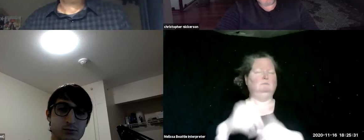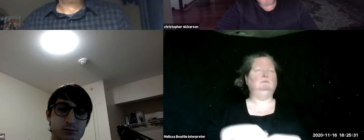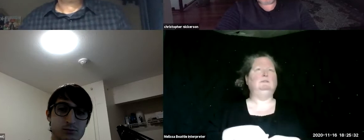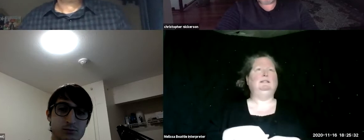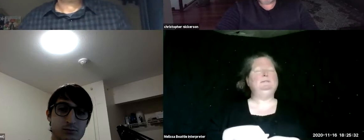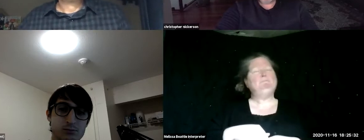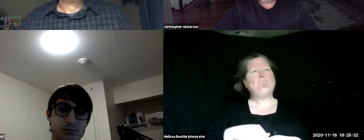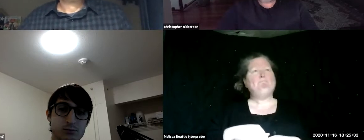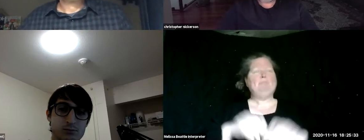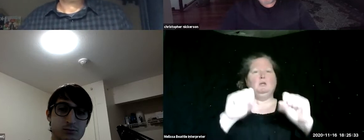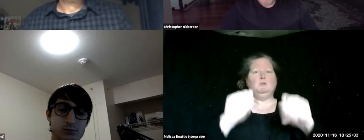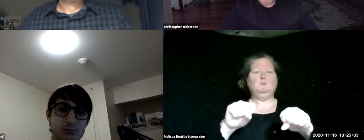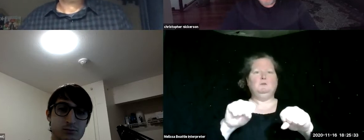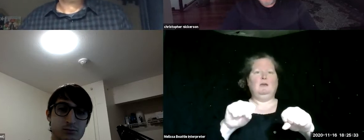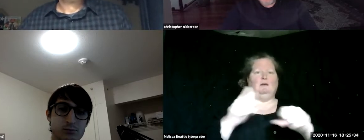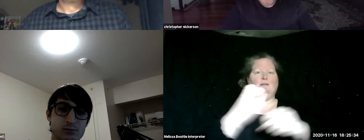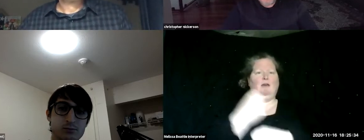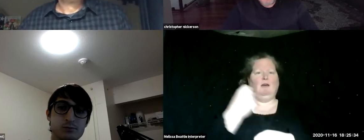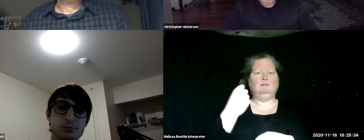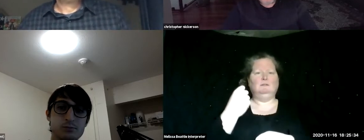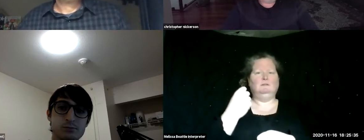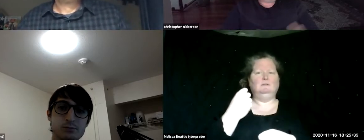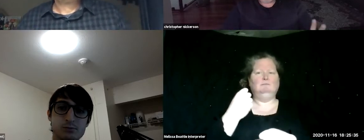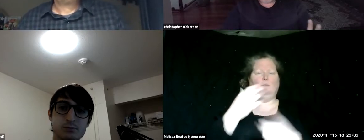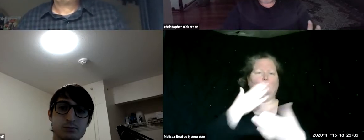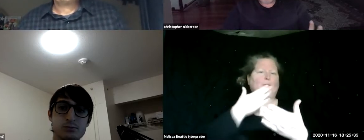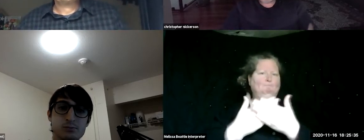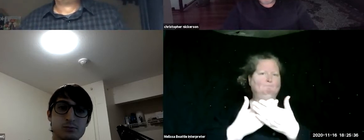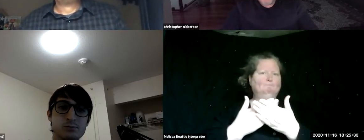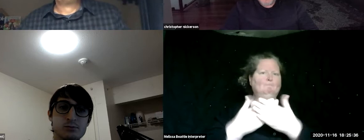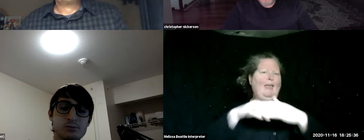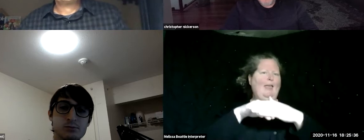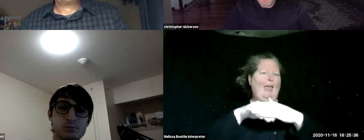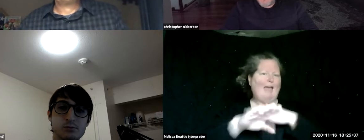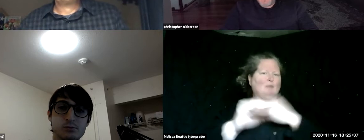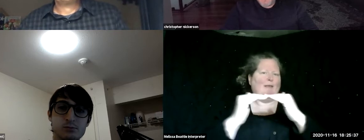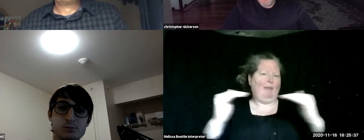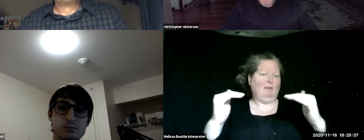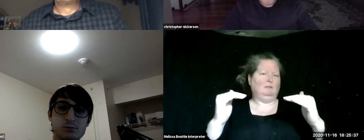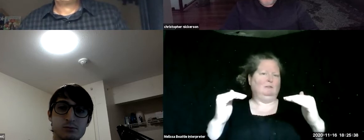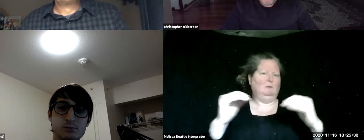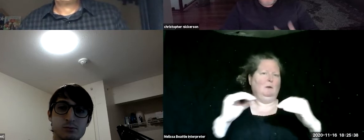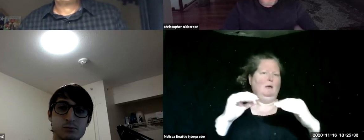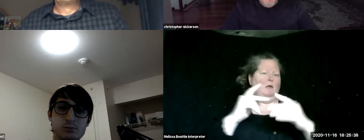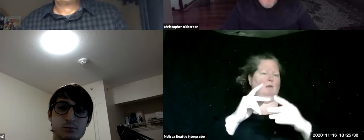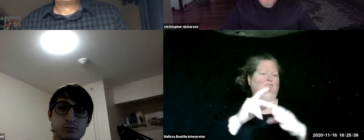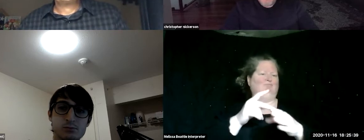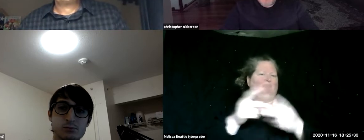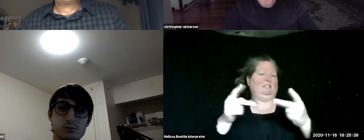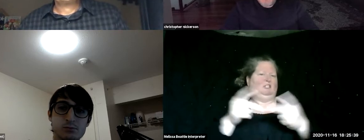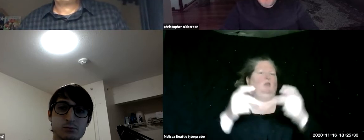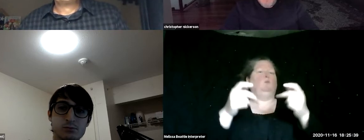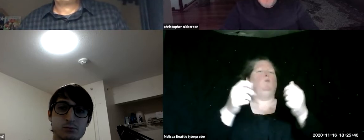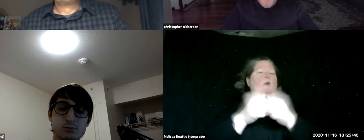a pretty well-defined entry-level position just off of certs alone. So that could be, you know, my